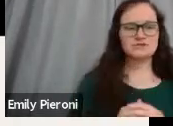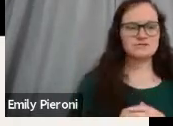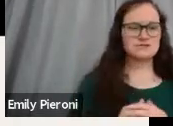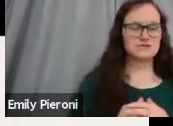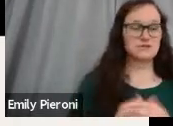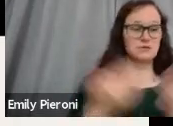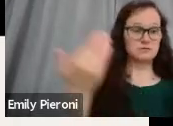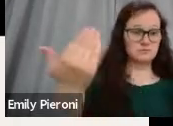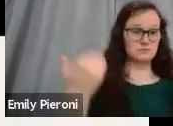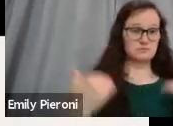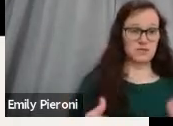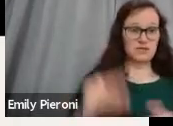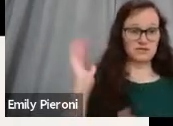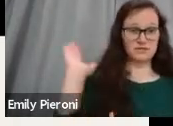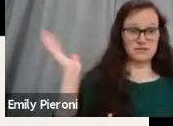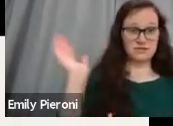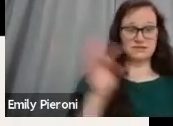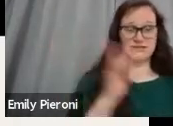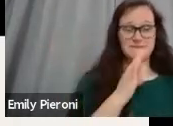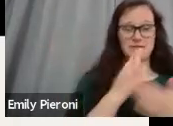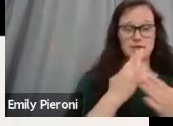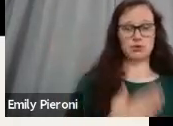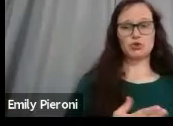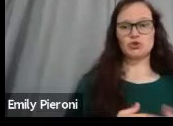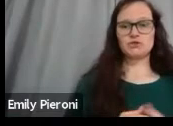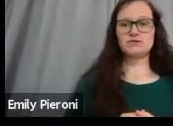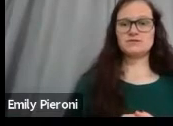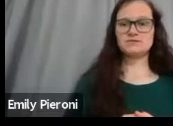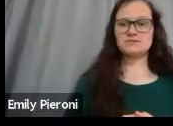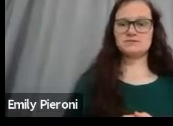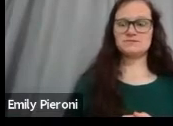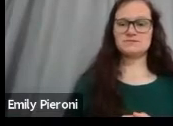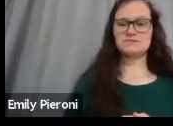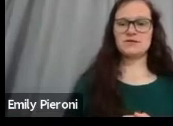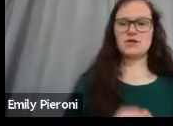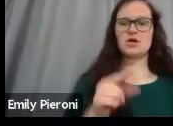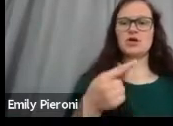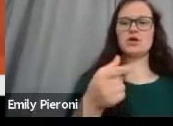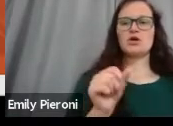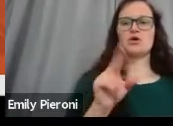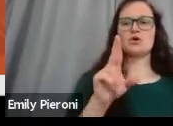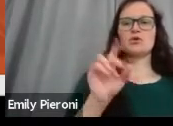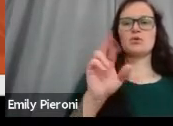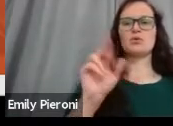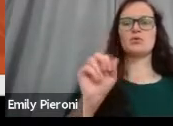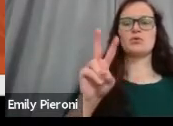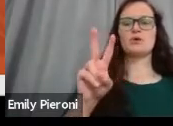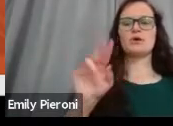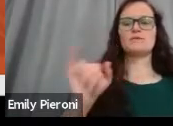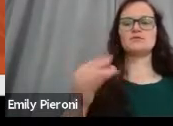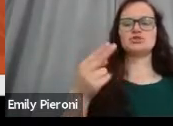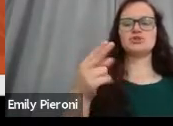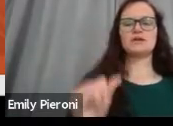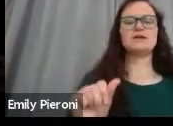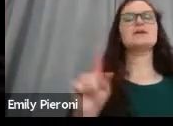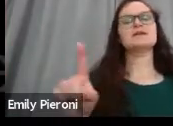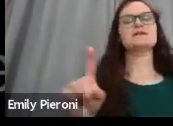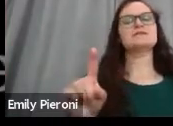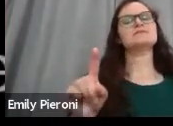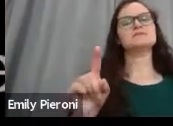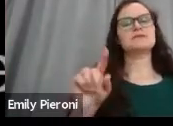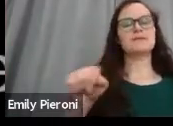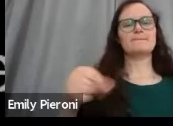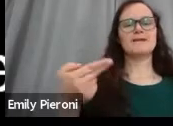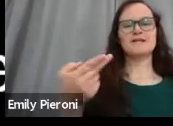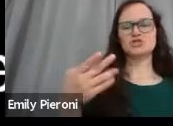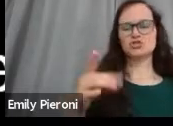Jha, and he is currently a postdoctoral candidate at NMSU, although he's going to be defending